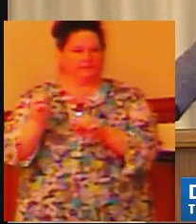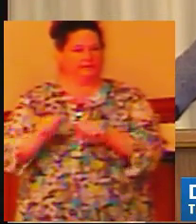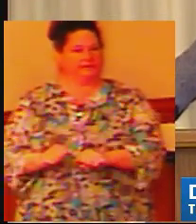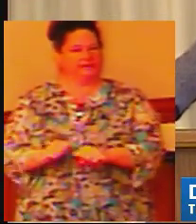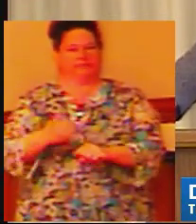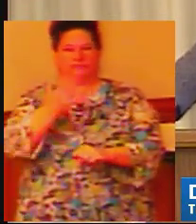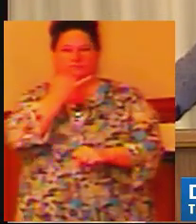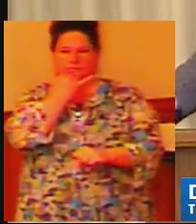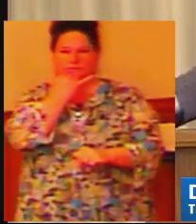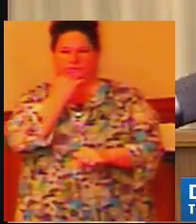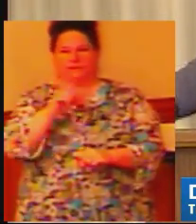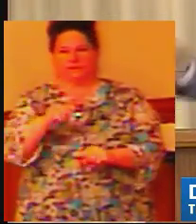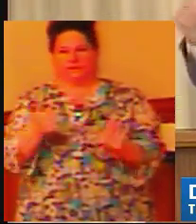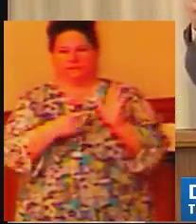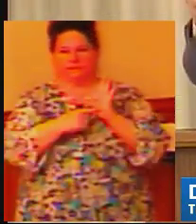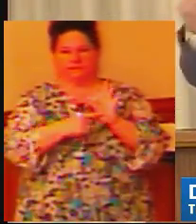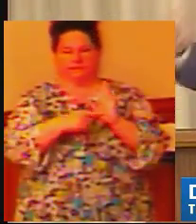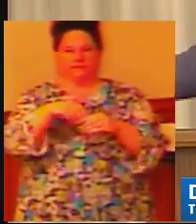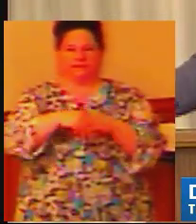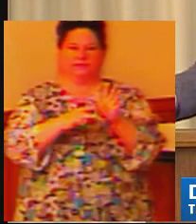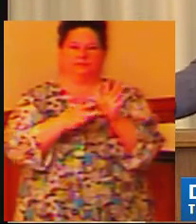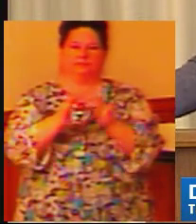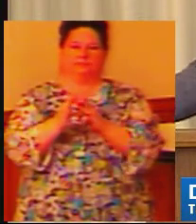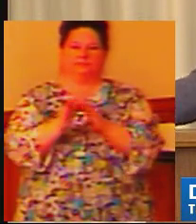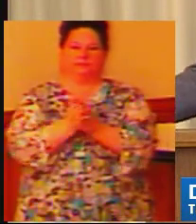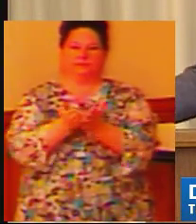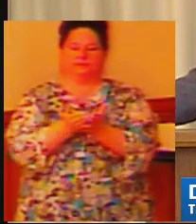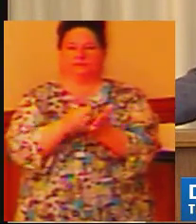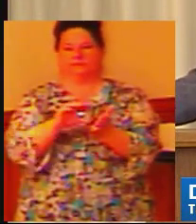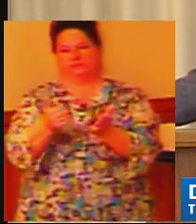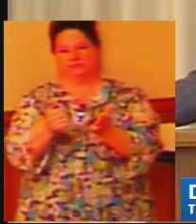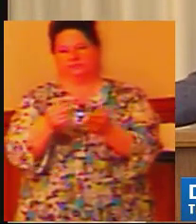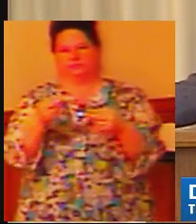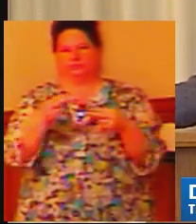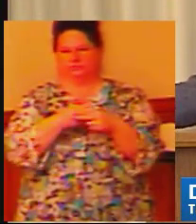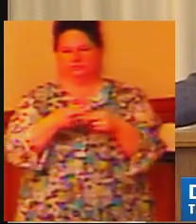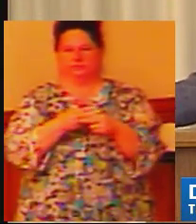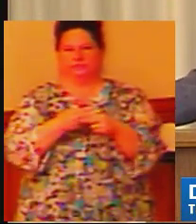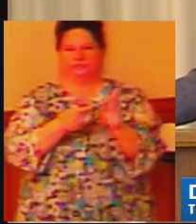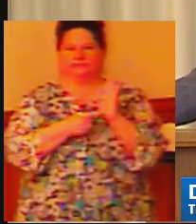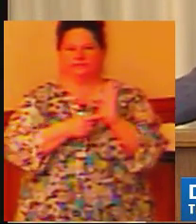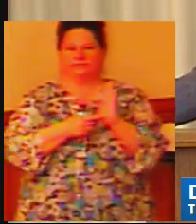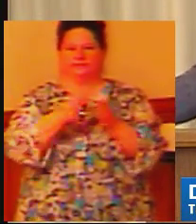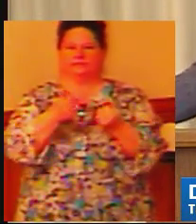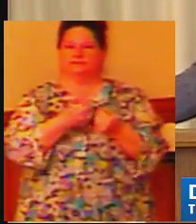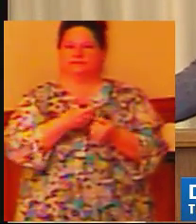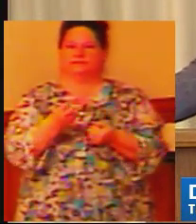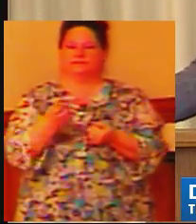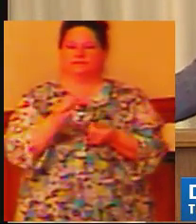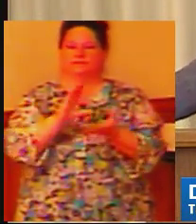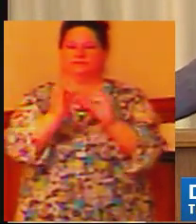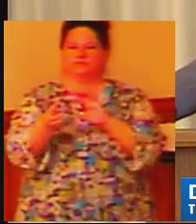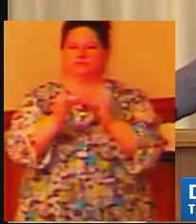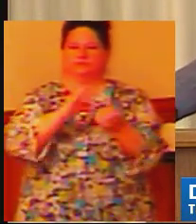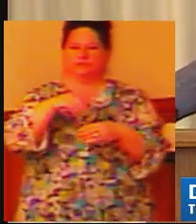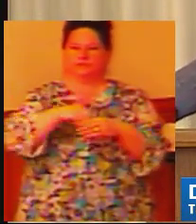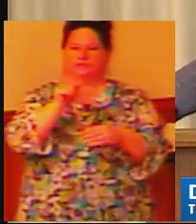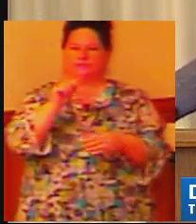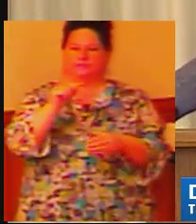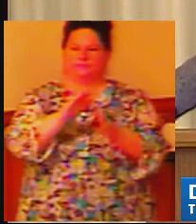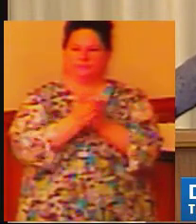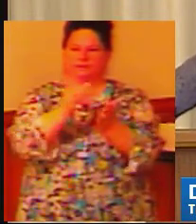examples in the Bible. This is just a little touch of these things. There are several cases of conversions in the books of Acts we're going to take a look